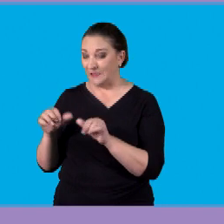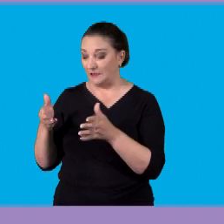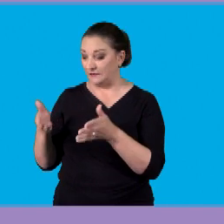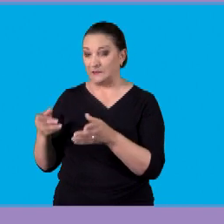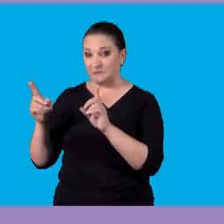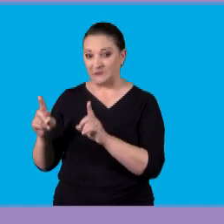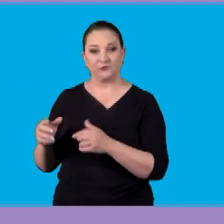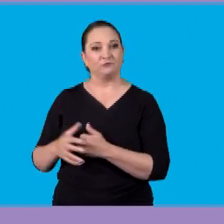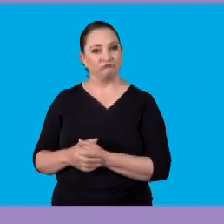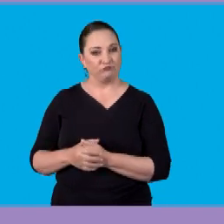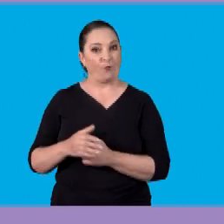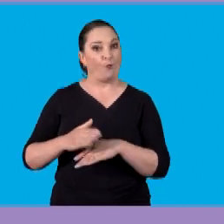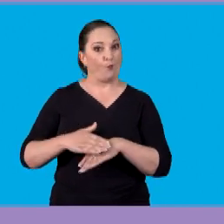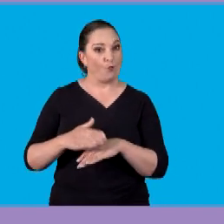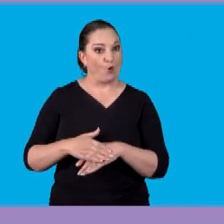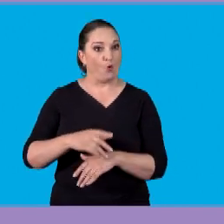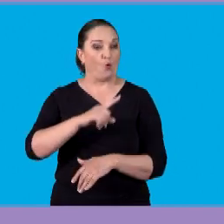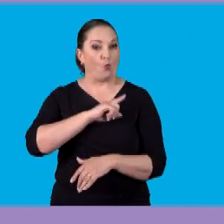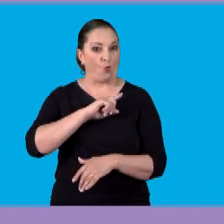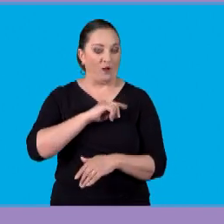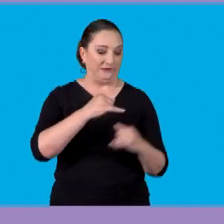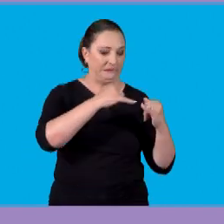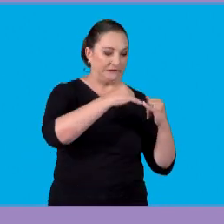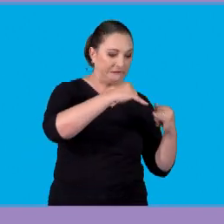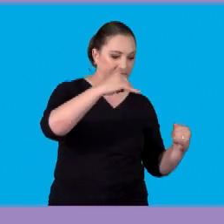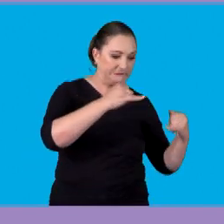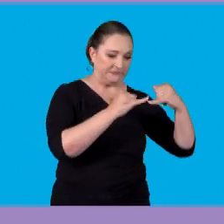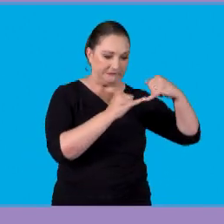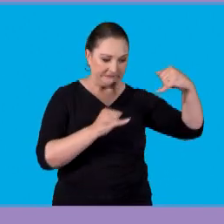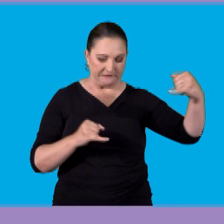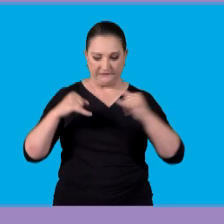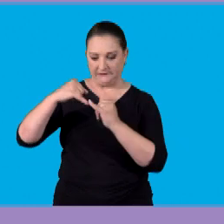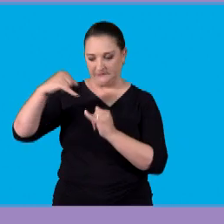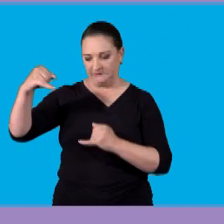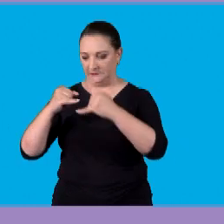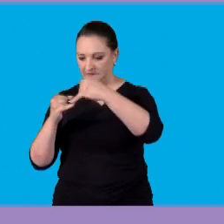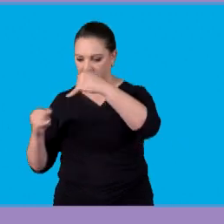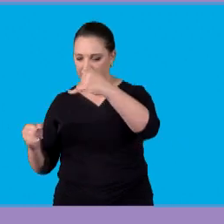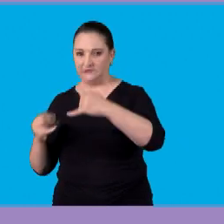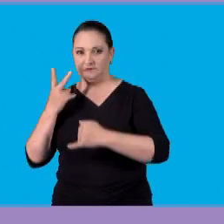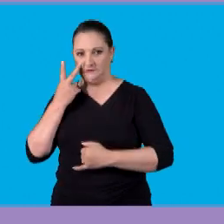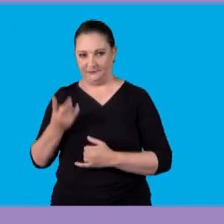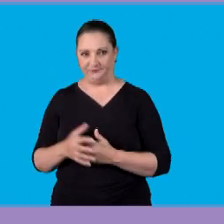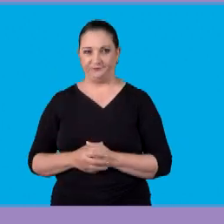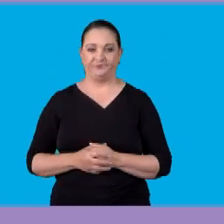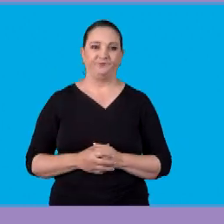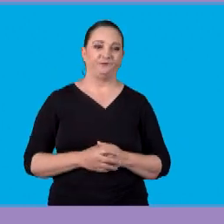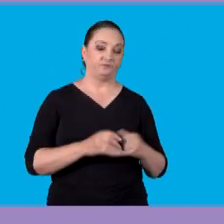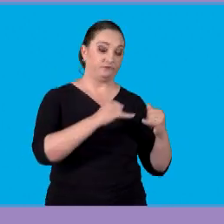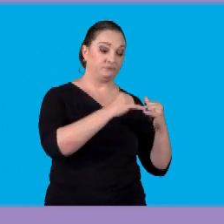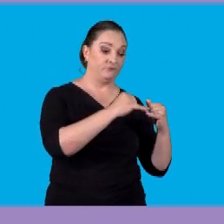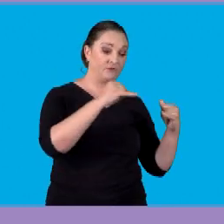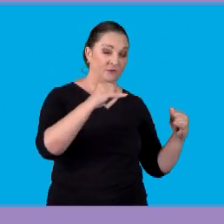but it's also when we are looking at the diagonals of these two quadrilaterals. Now, the